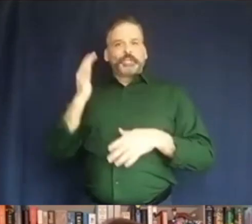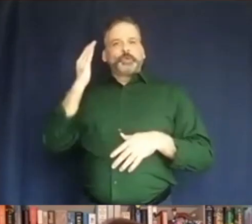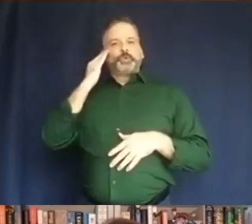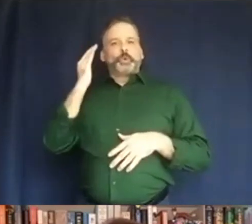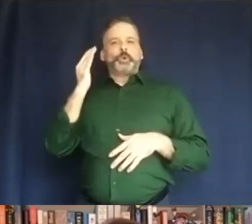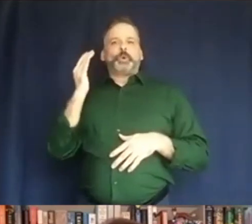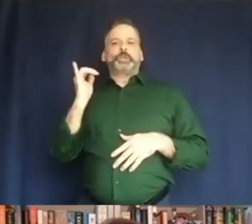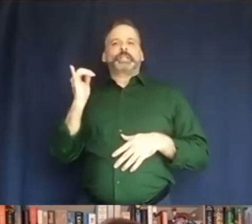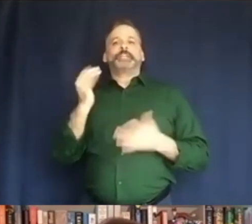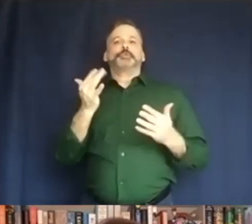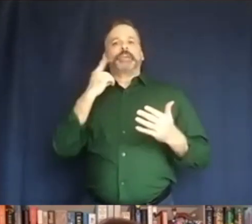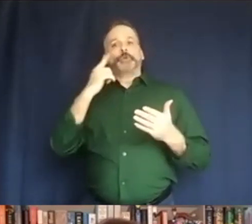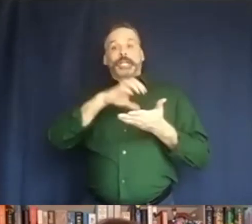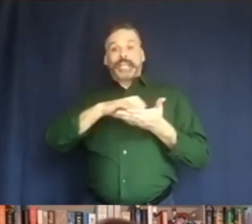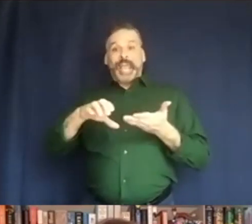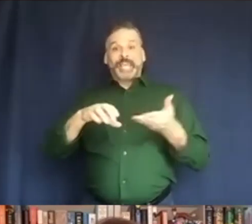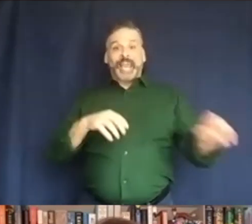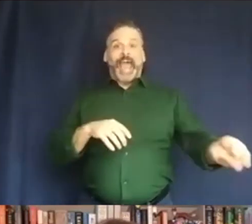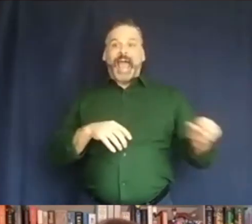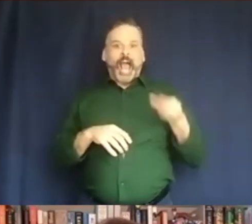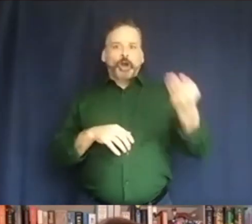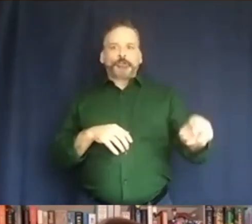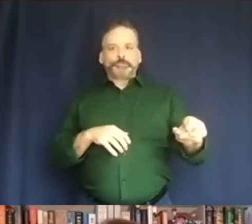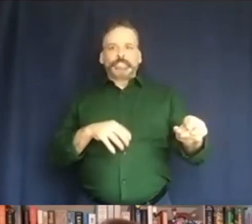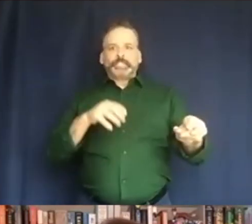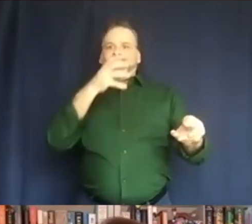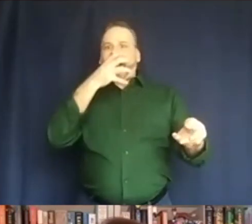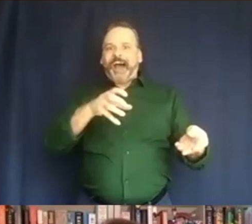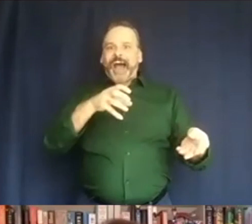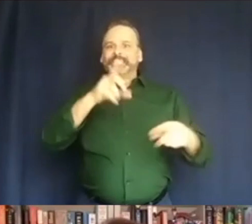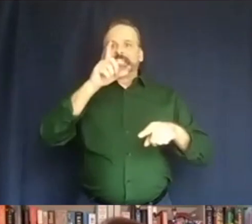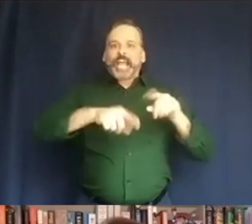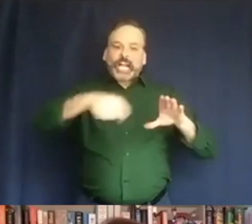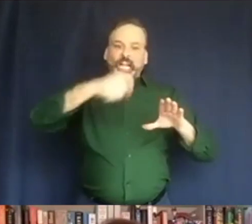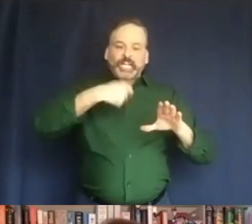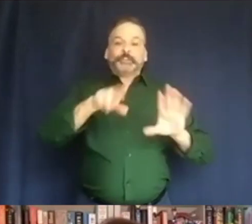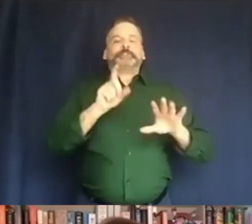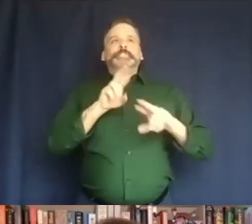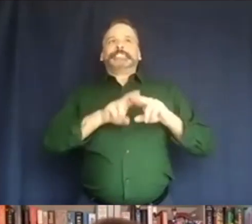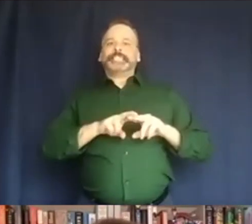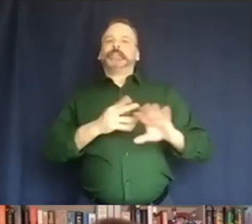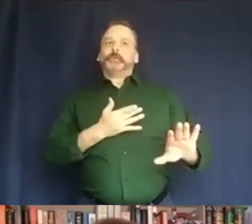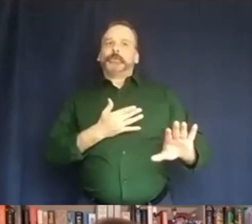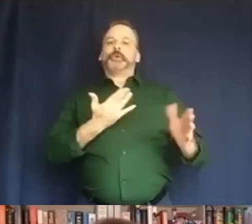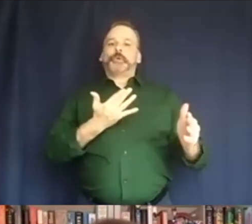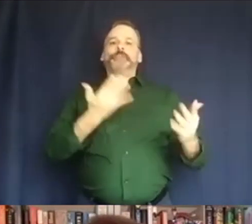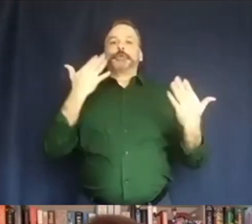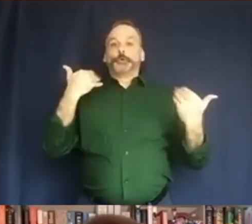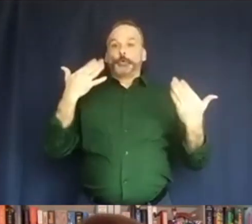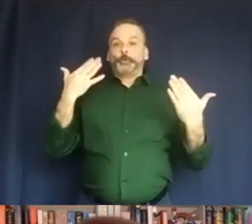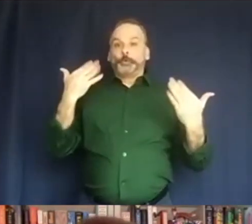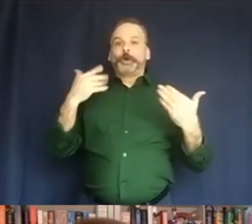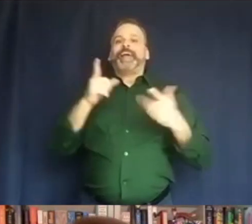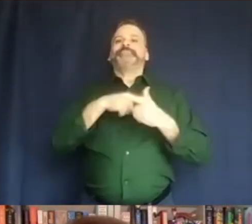wait for a cake. After you've taken a cake out, you don't immediately eat it because it's too hot. You have to sit with it and wait for it to cool, and then you